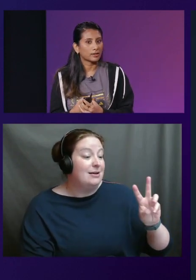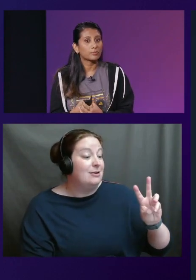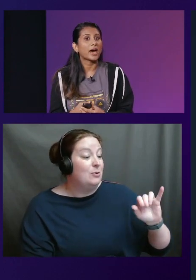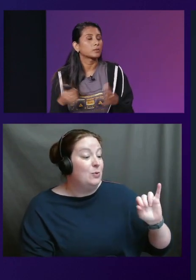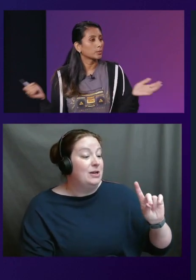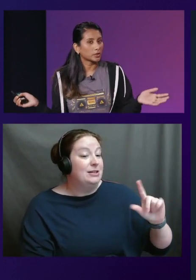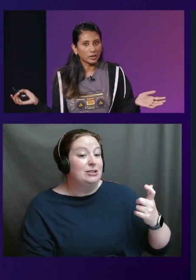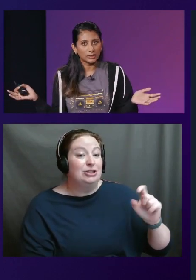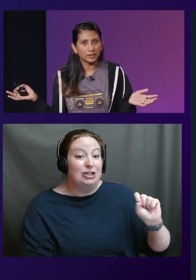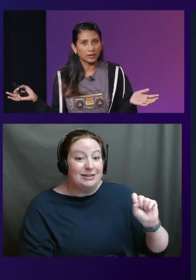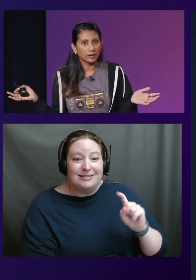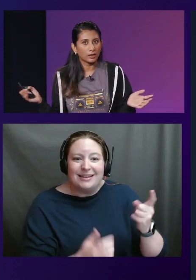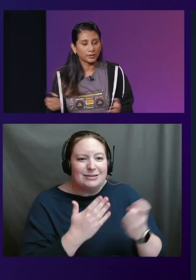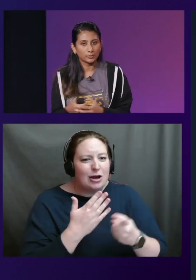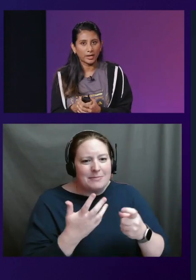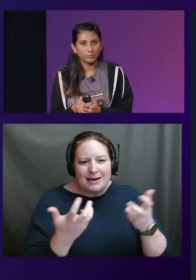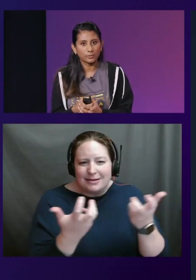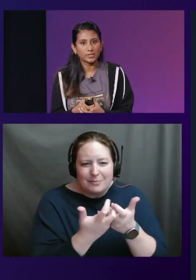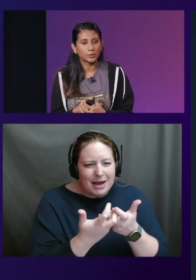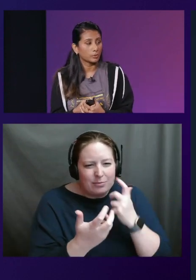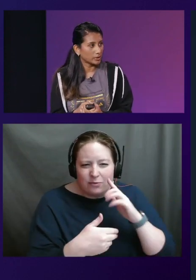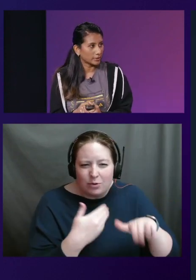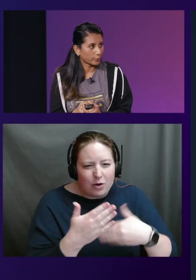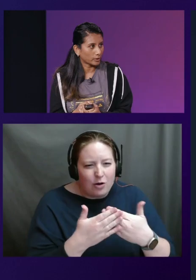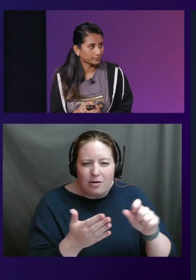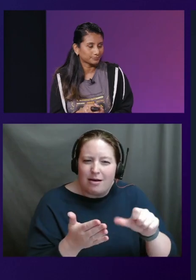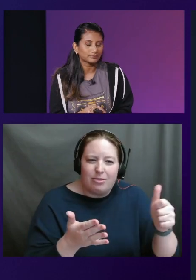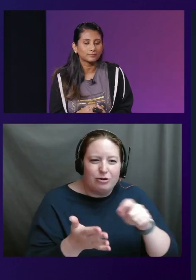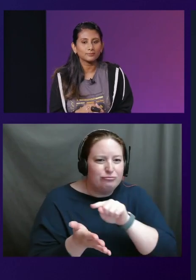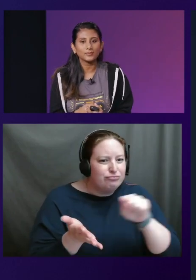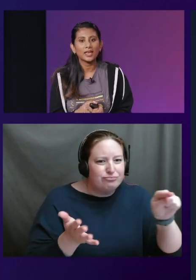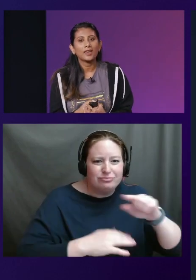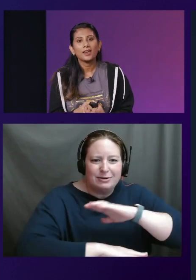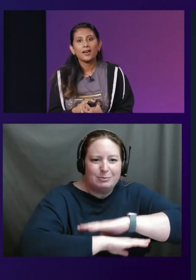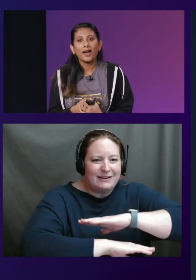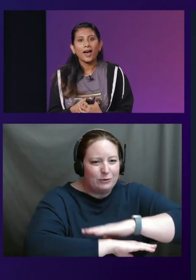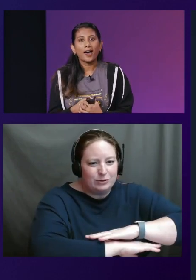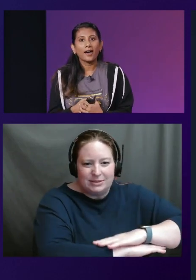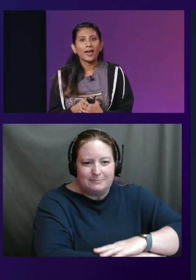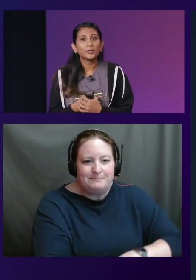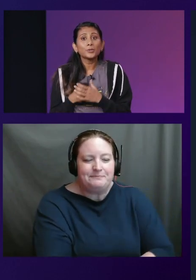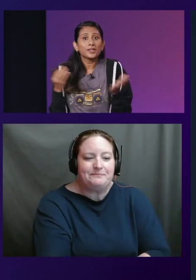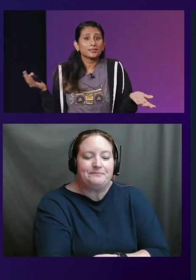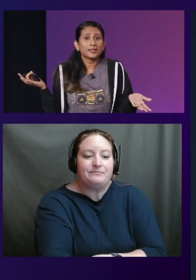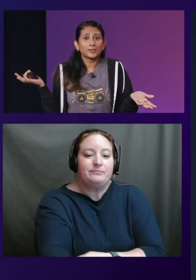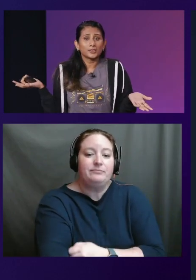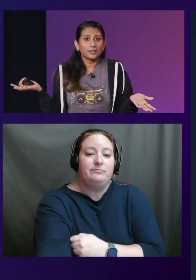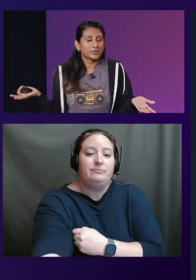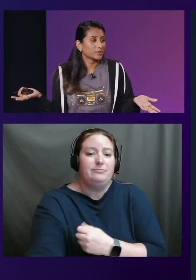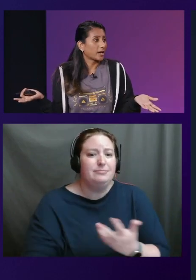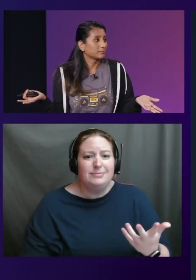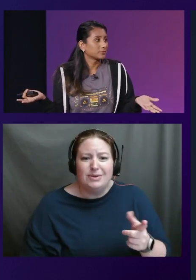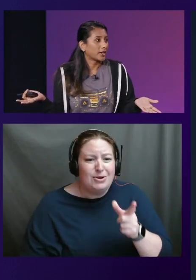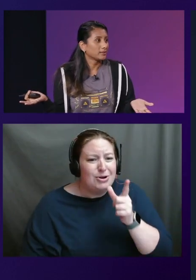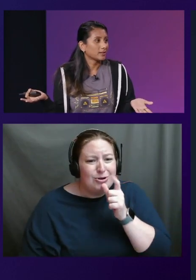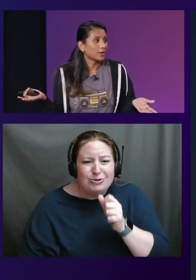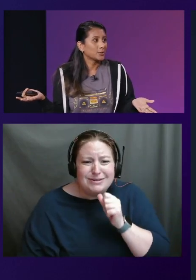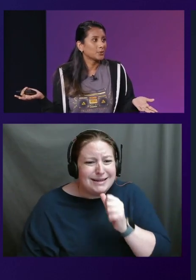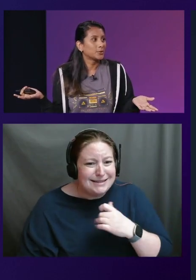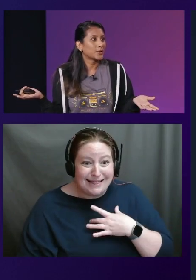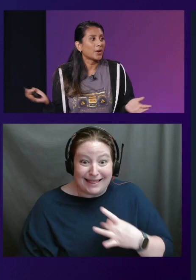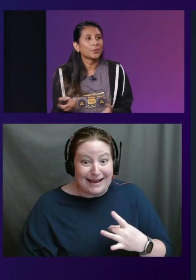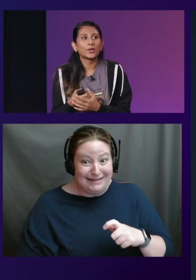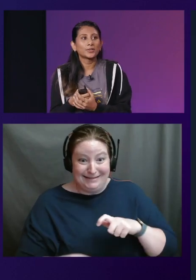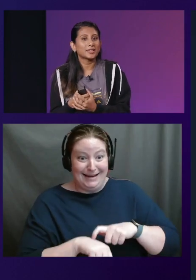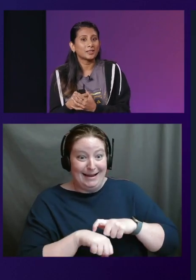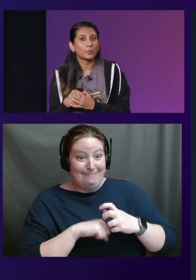is compatible with all the other platforms that you're building for. Nice. And who doesn't like to save some time, right? You